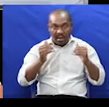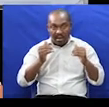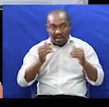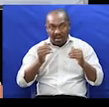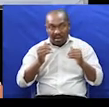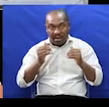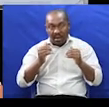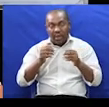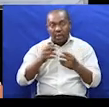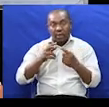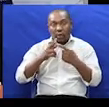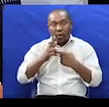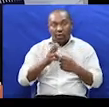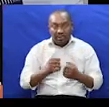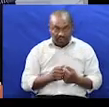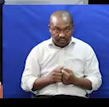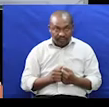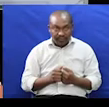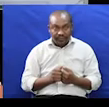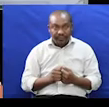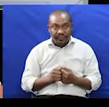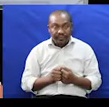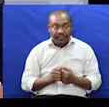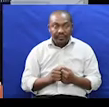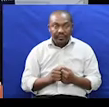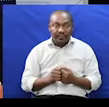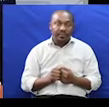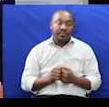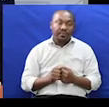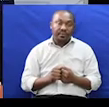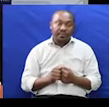Standard solution. Standard solution.